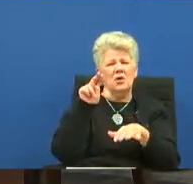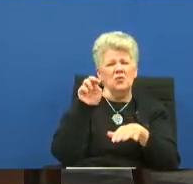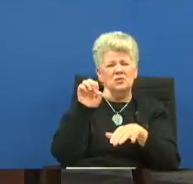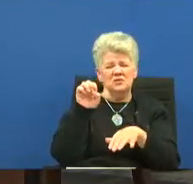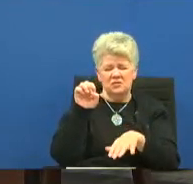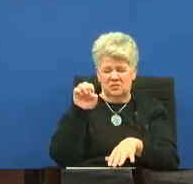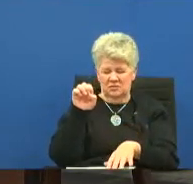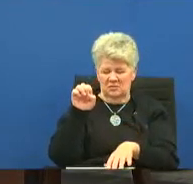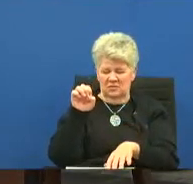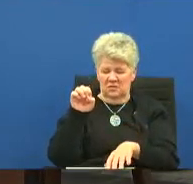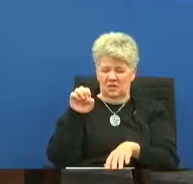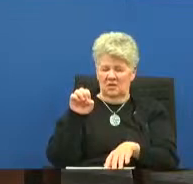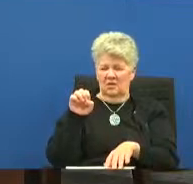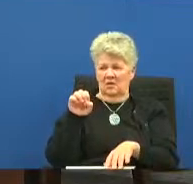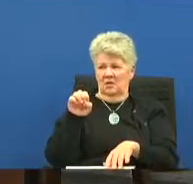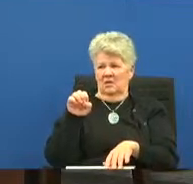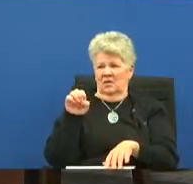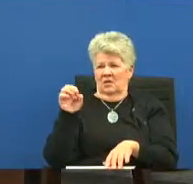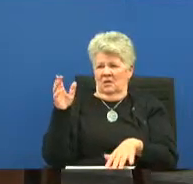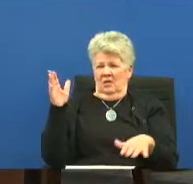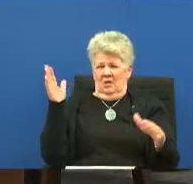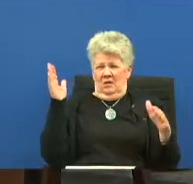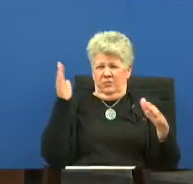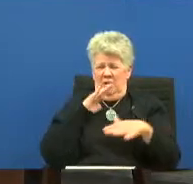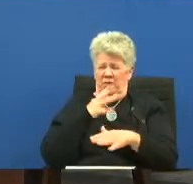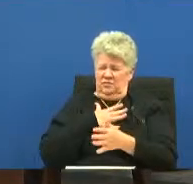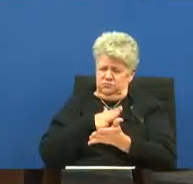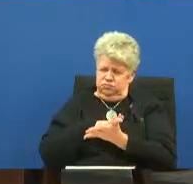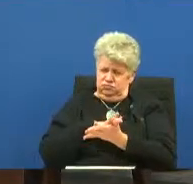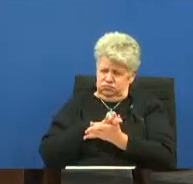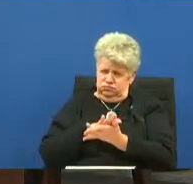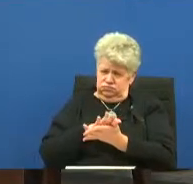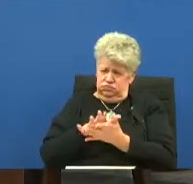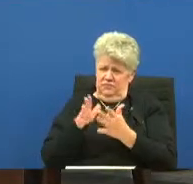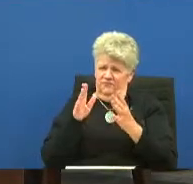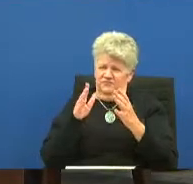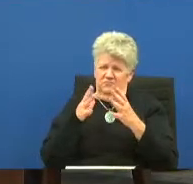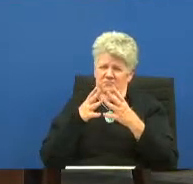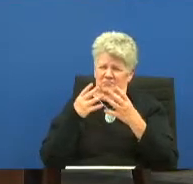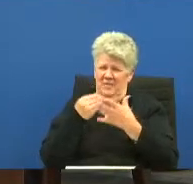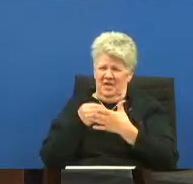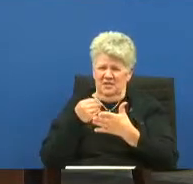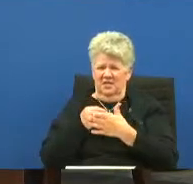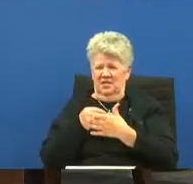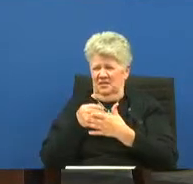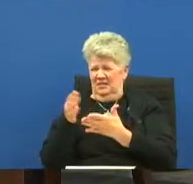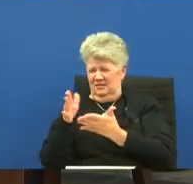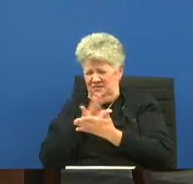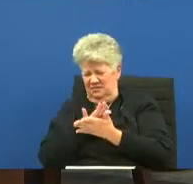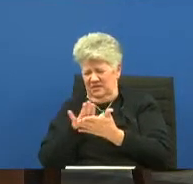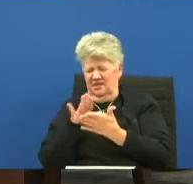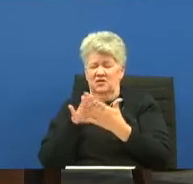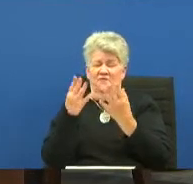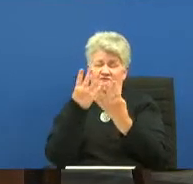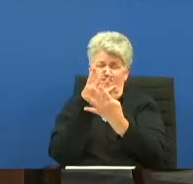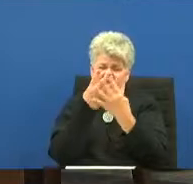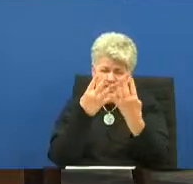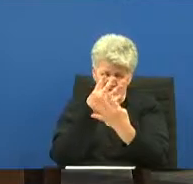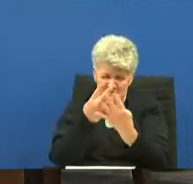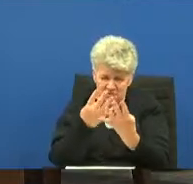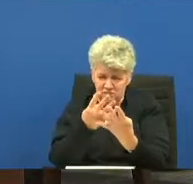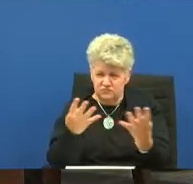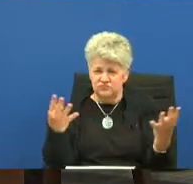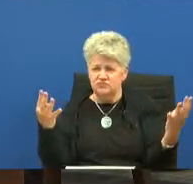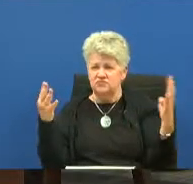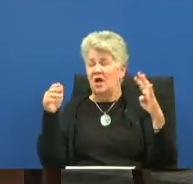spent countless dollars fencing the area, cutting the area, hauling off debris that keeps getting dumped by other